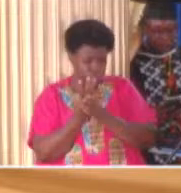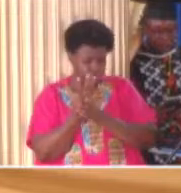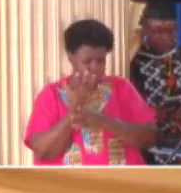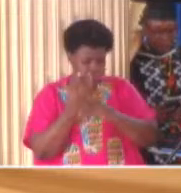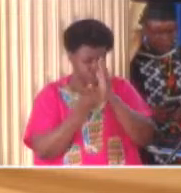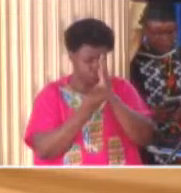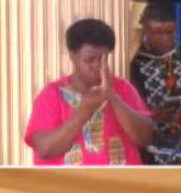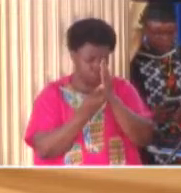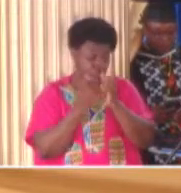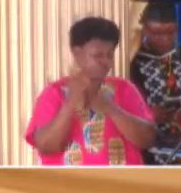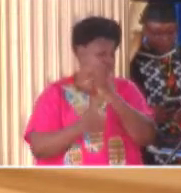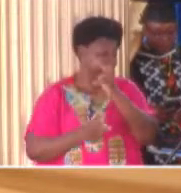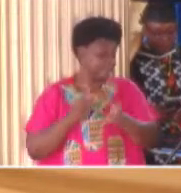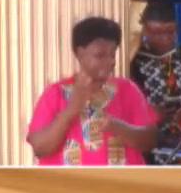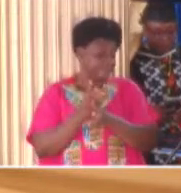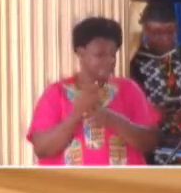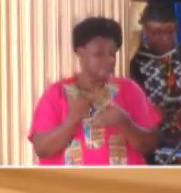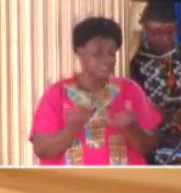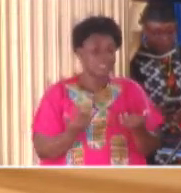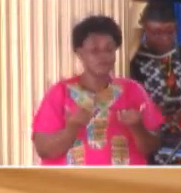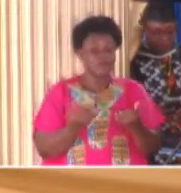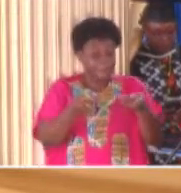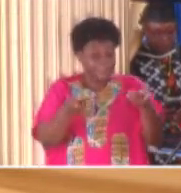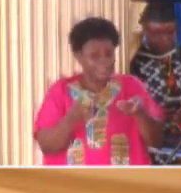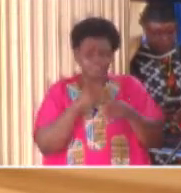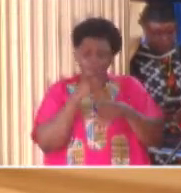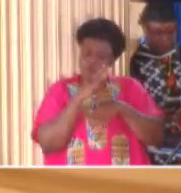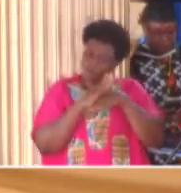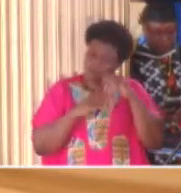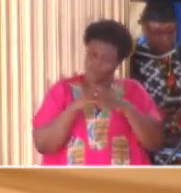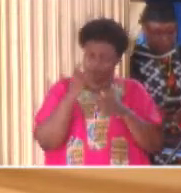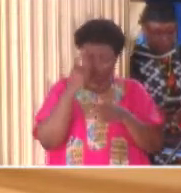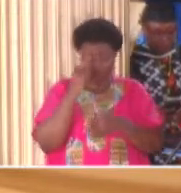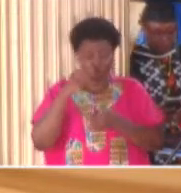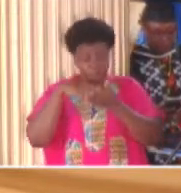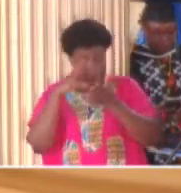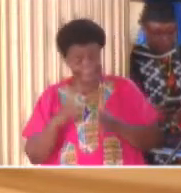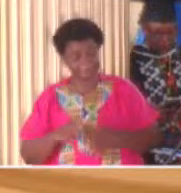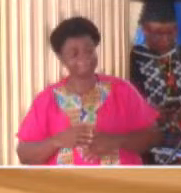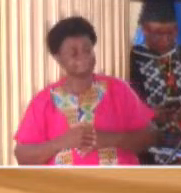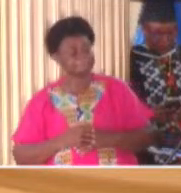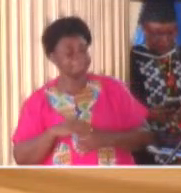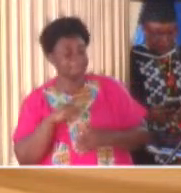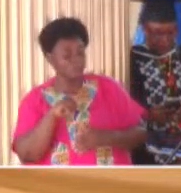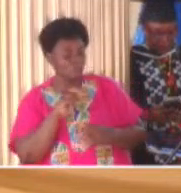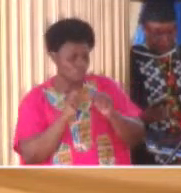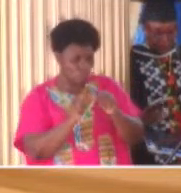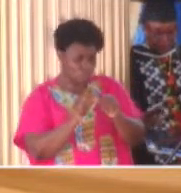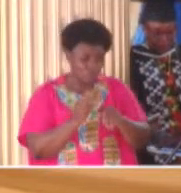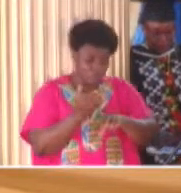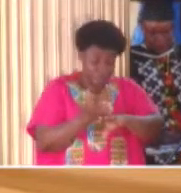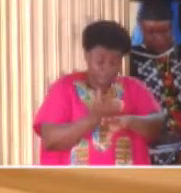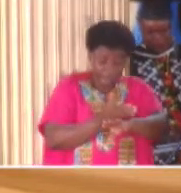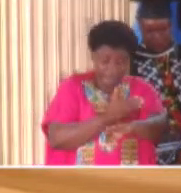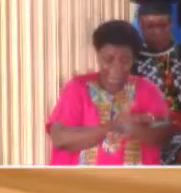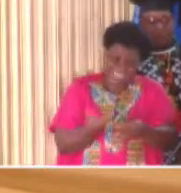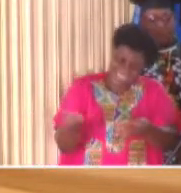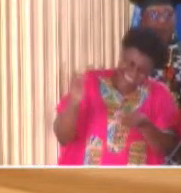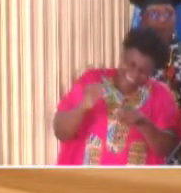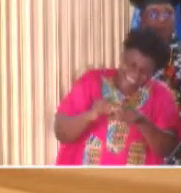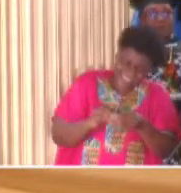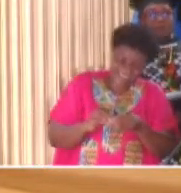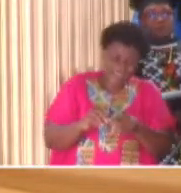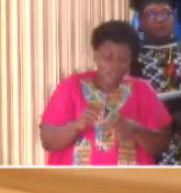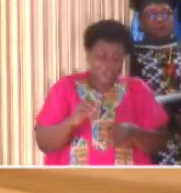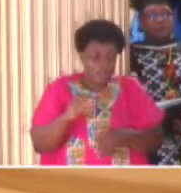world. Hotspot comfort zones. We also continue to expand our efforts to provide additional hotspot comfort zones for